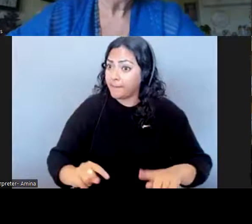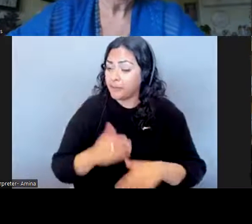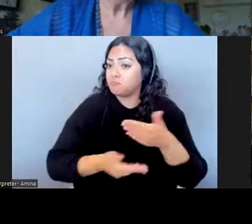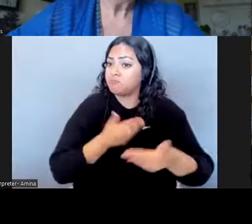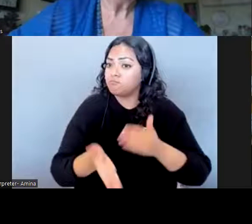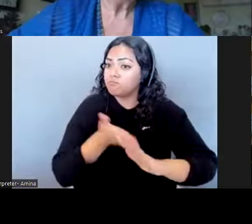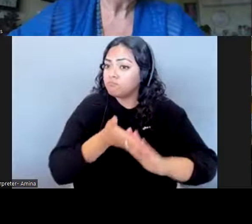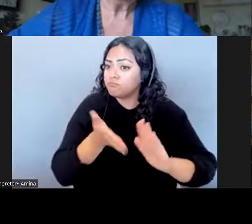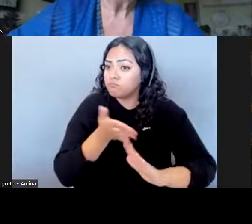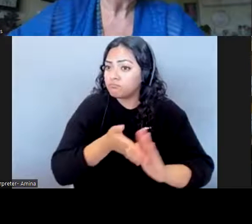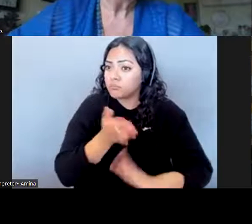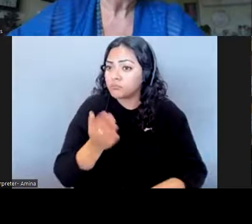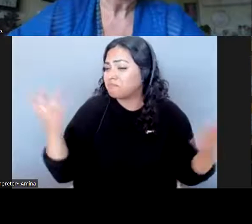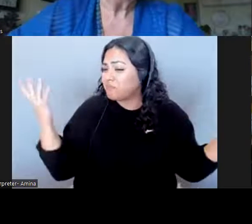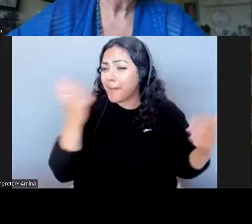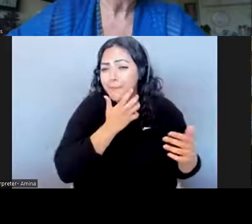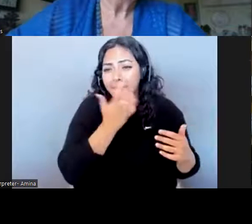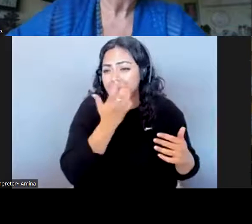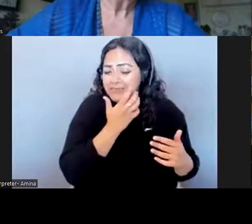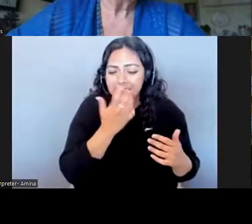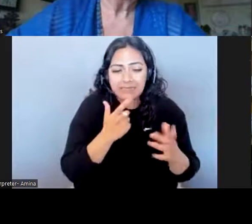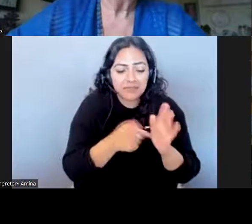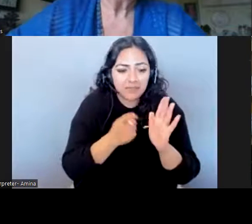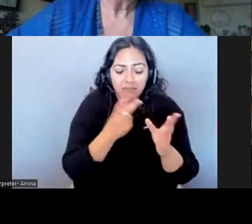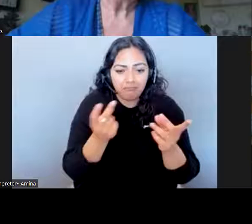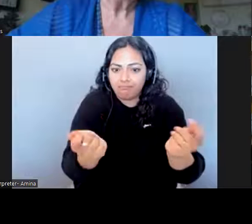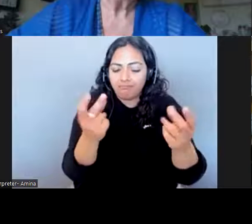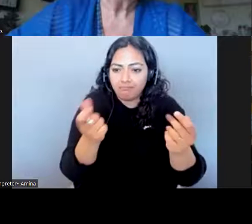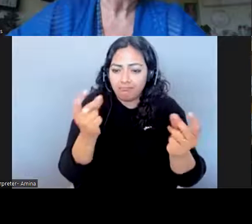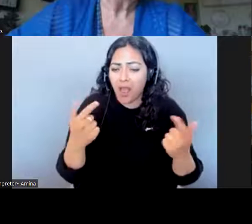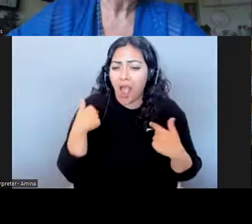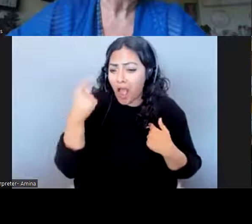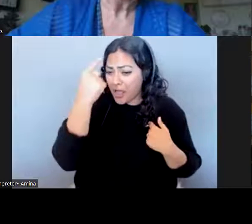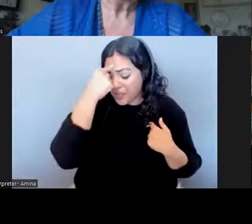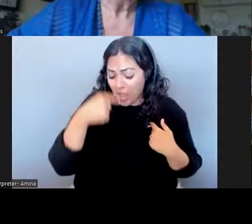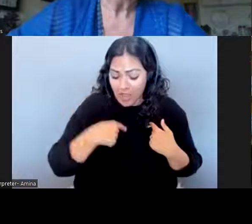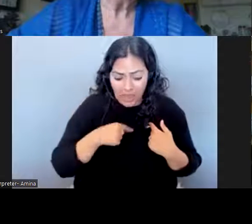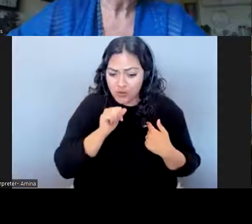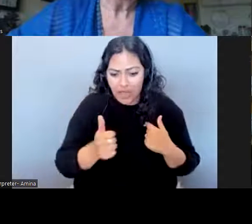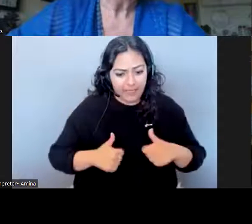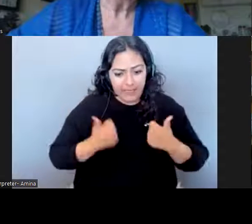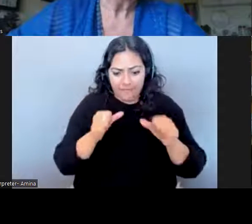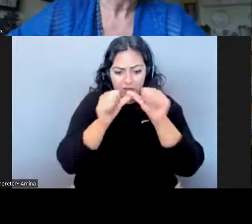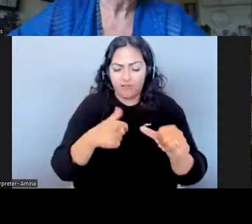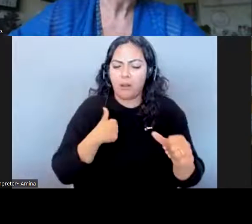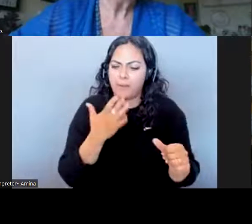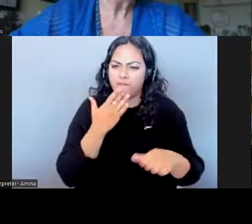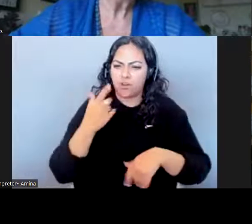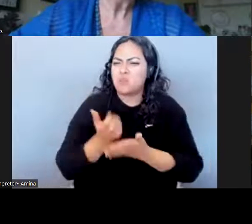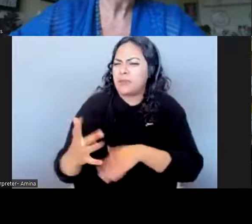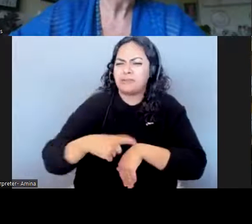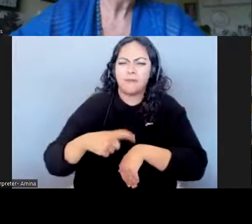That's amazing. I'm into things that happen quickly. I don't know whether I always thought I wasn't going to live forever, but I like things that happen quickly.